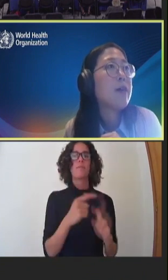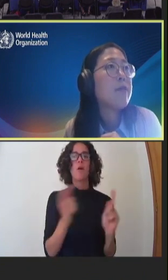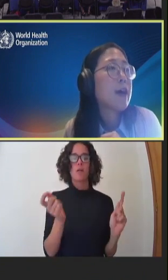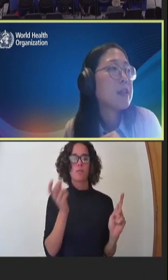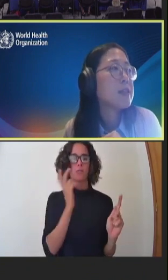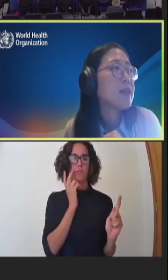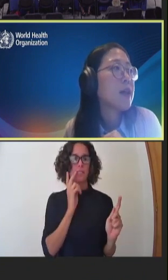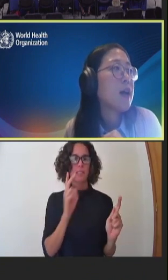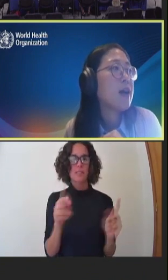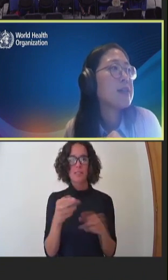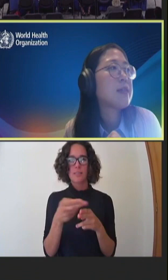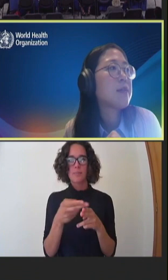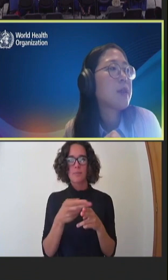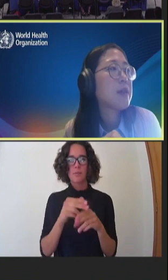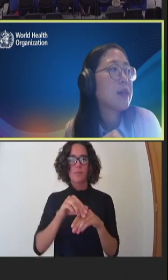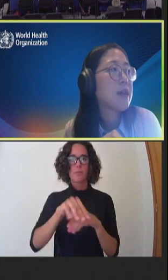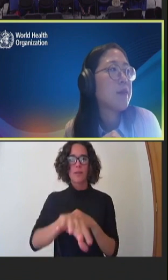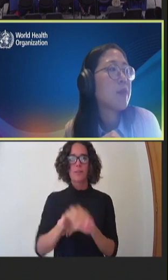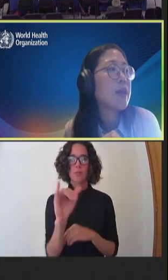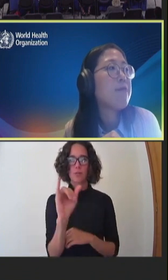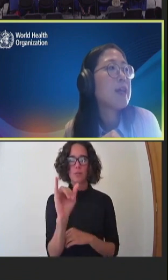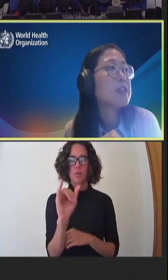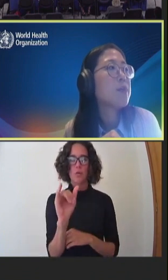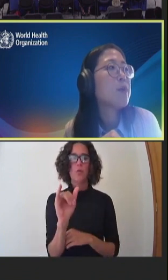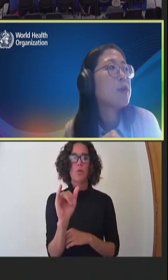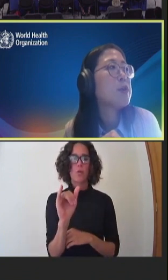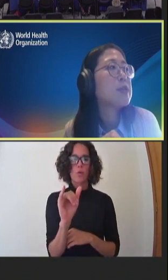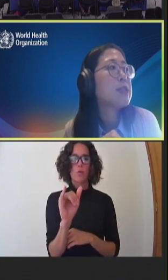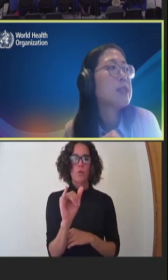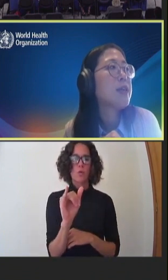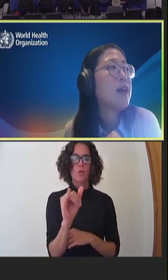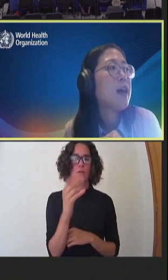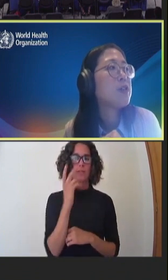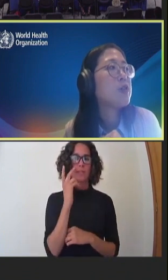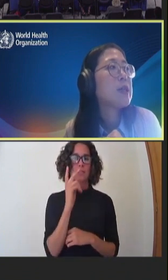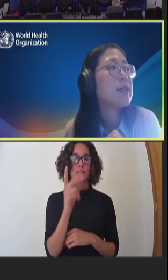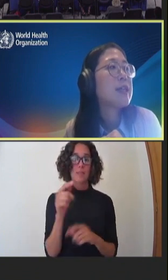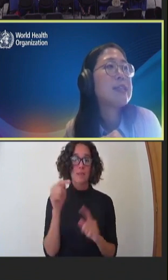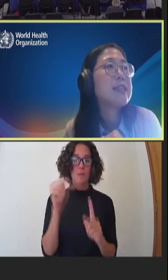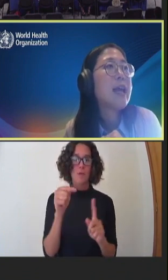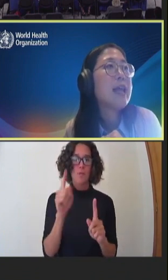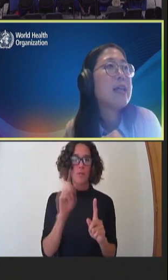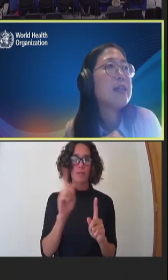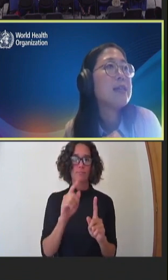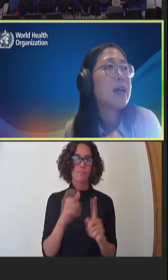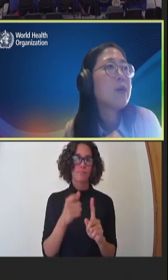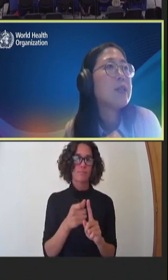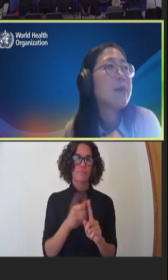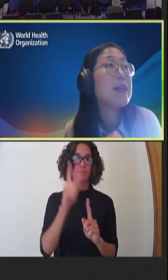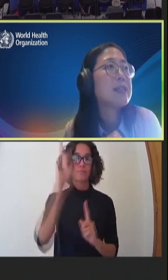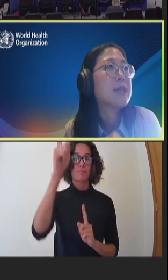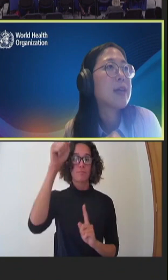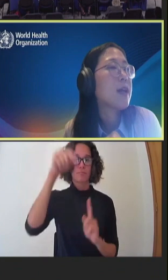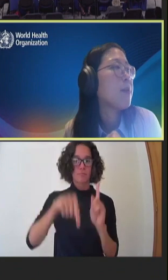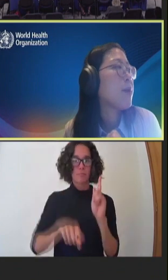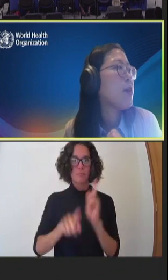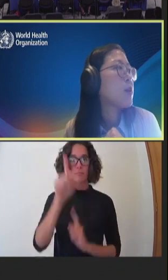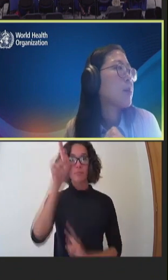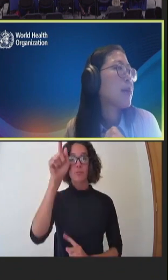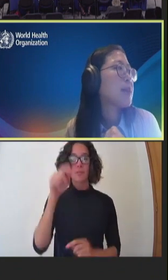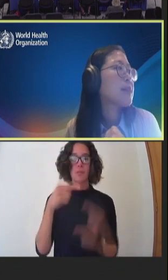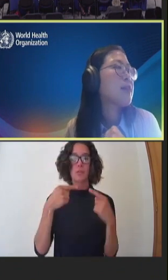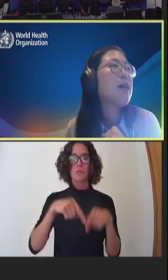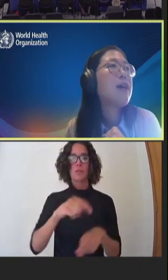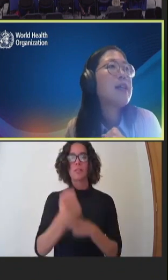temporal effect, the inflection point you see during the 1980s when the massive scale up